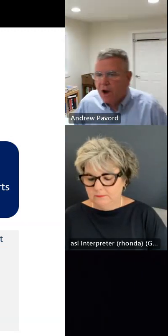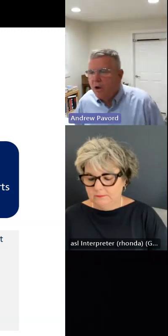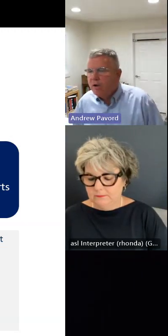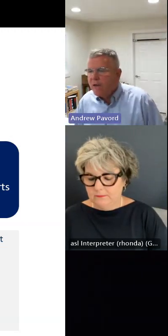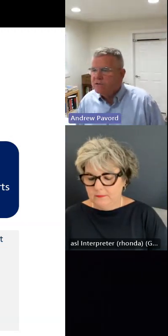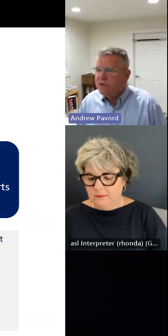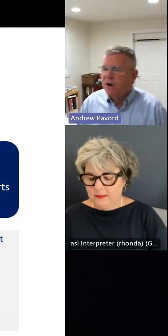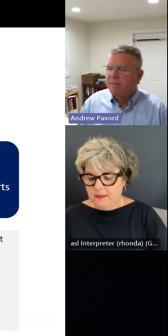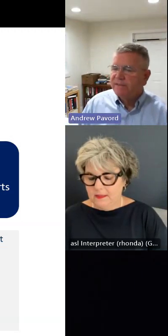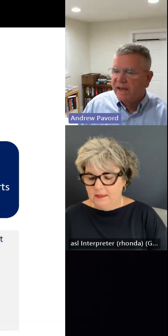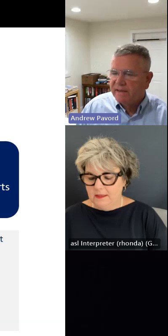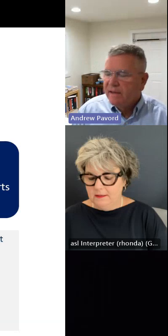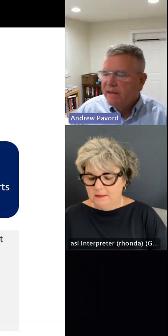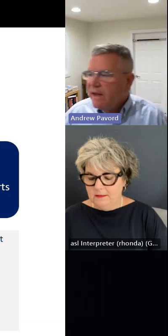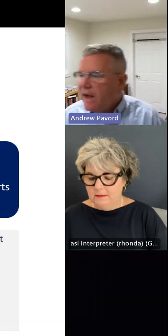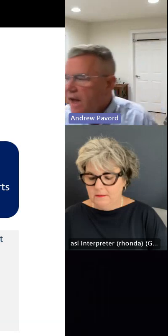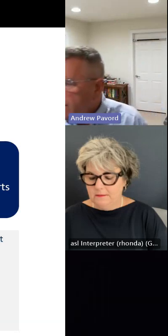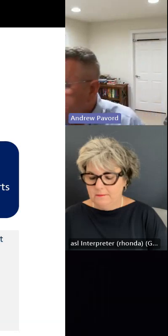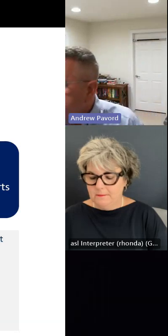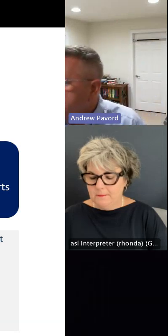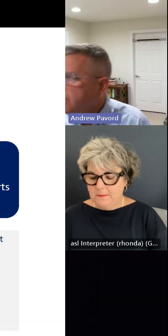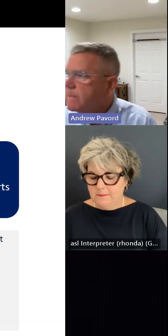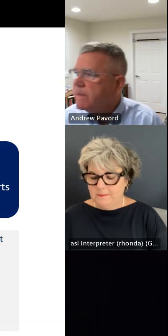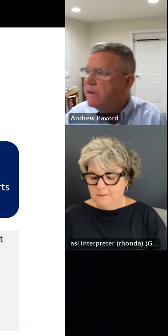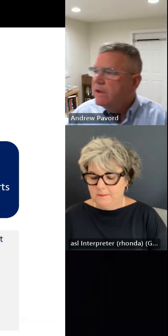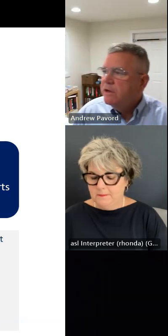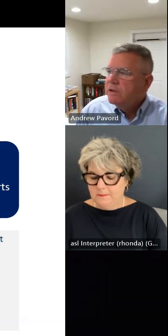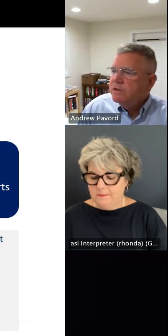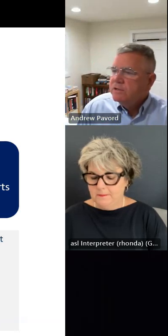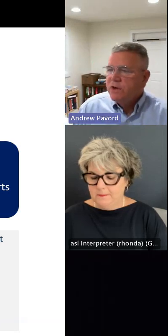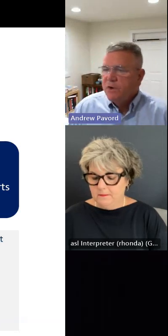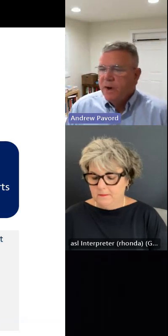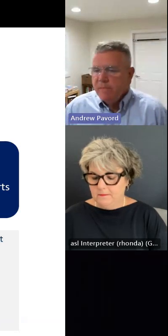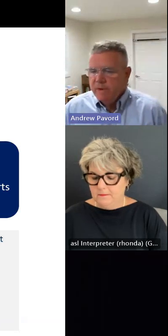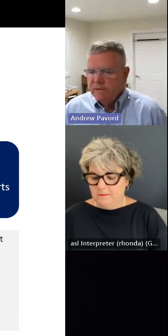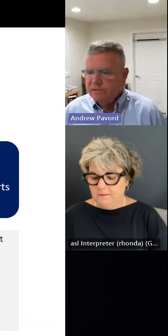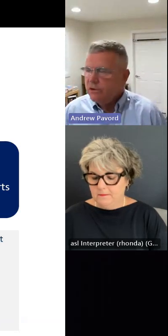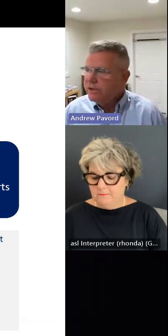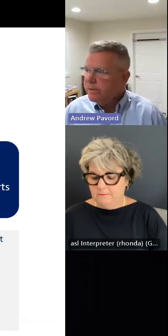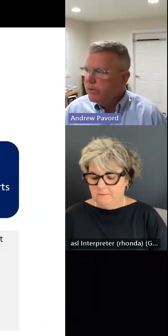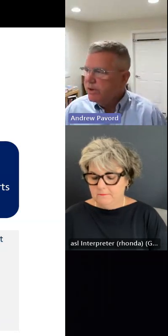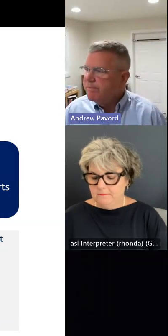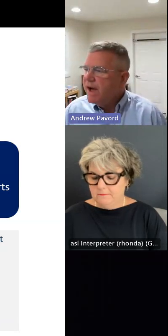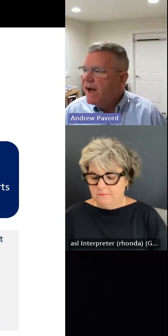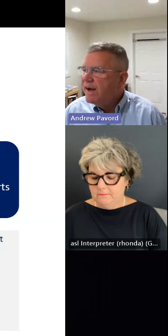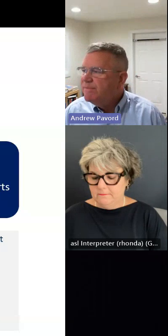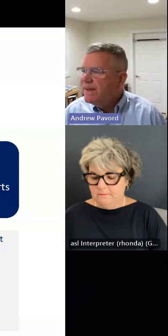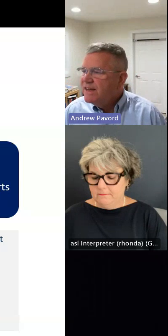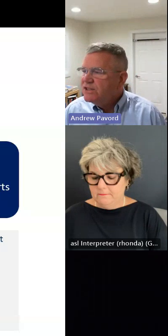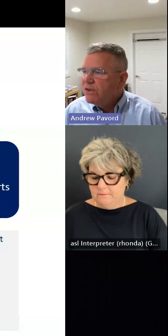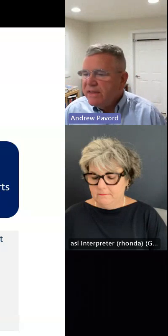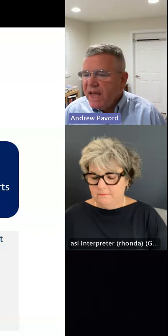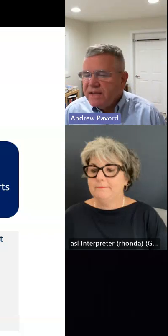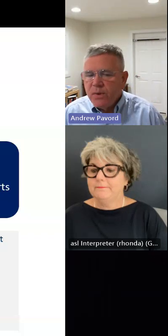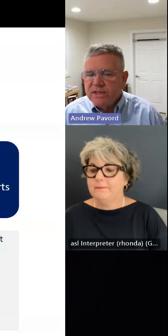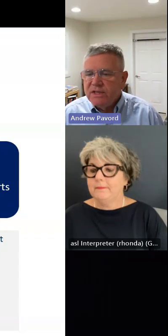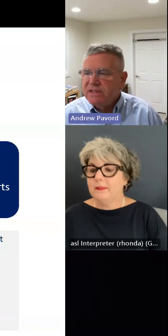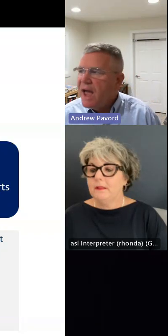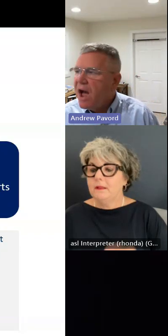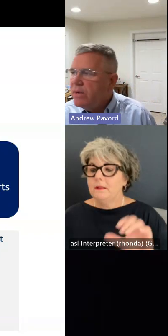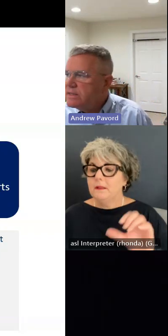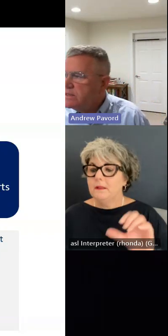interpreters. Oh, okay. Well. Sorry about that. Thank you. So it's early in the morning. So the